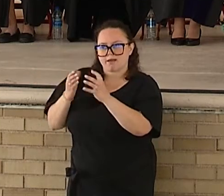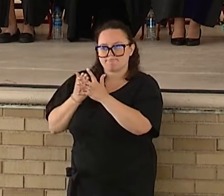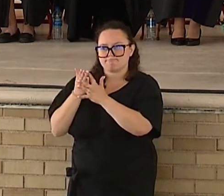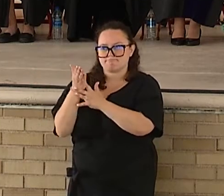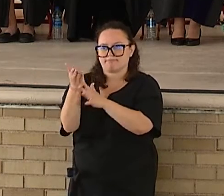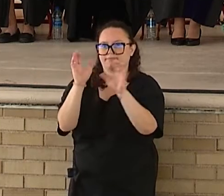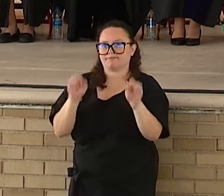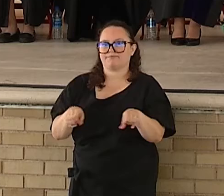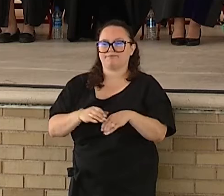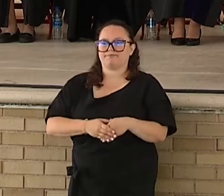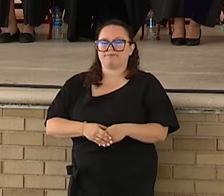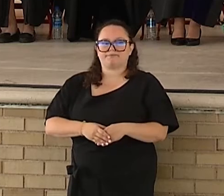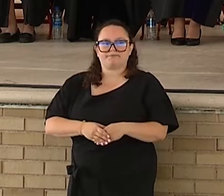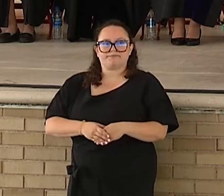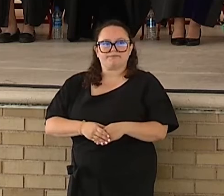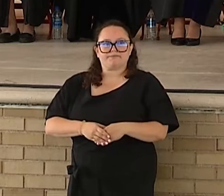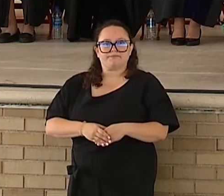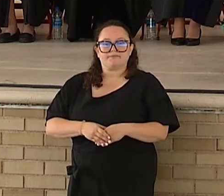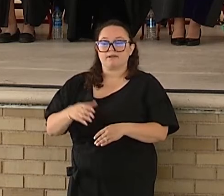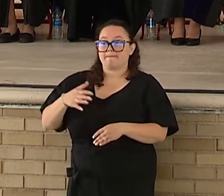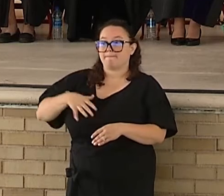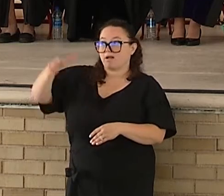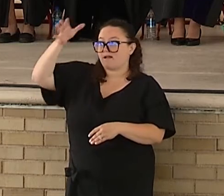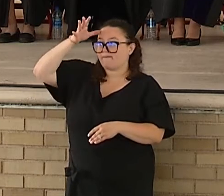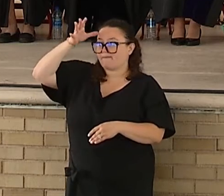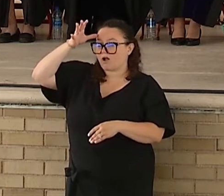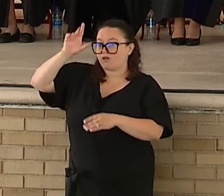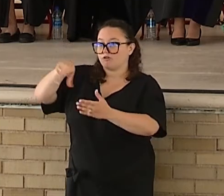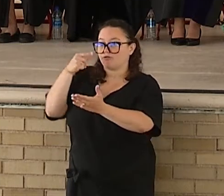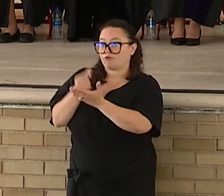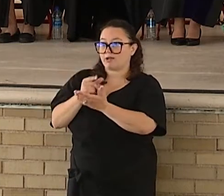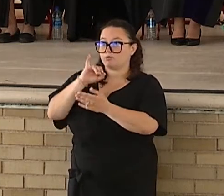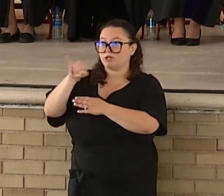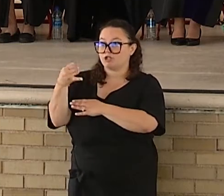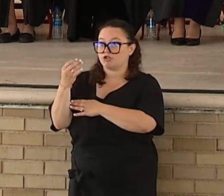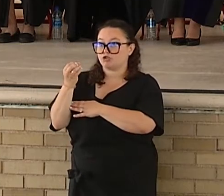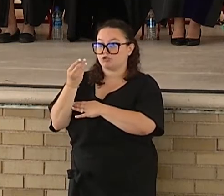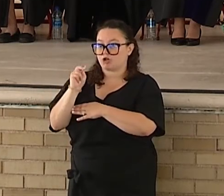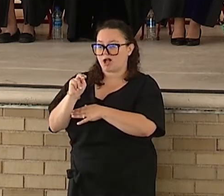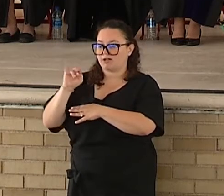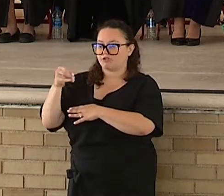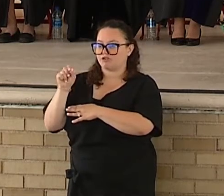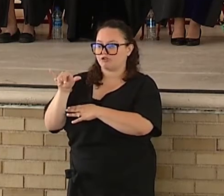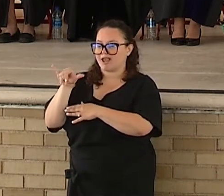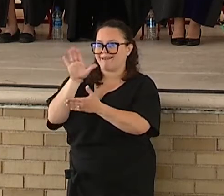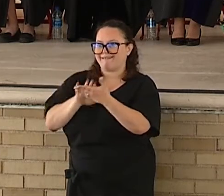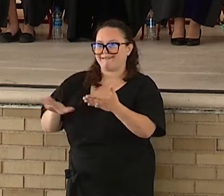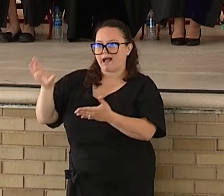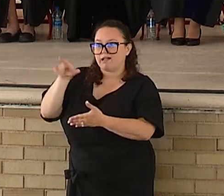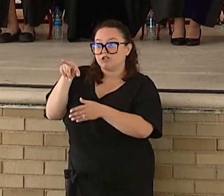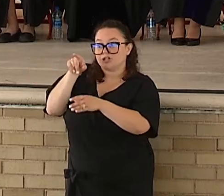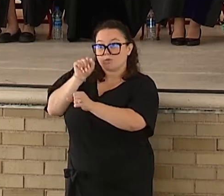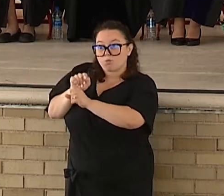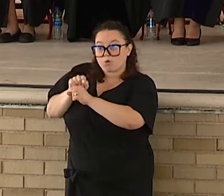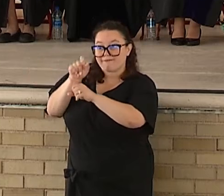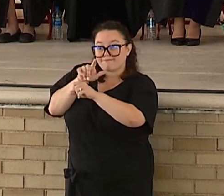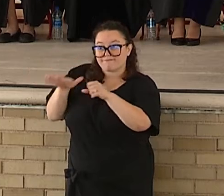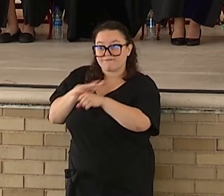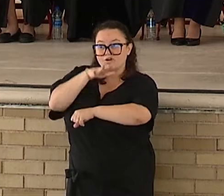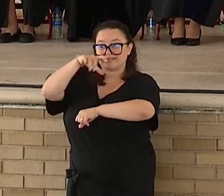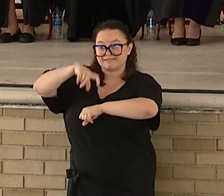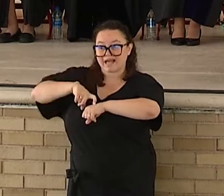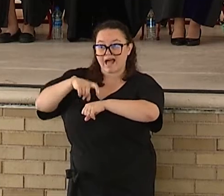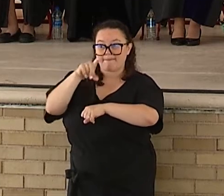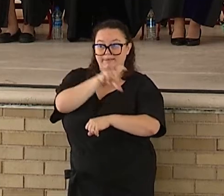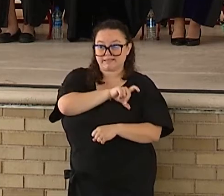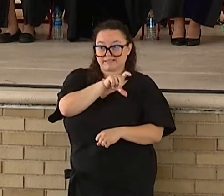My own father went to John Jay College while working full-time as an NYPD officer and raising 5 kids, one of whom was a